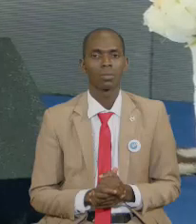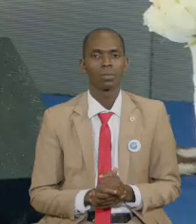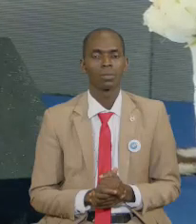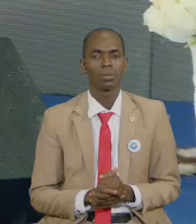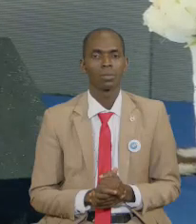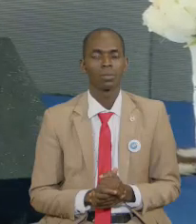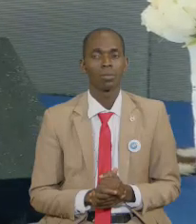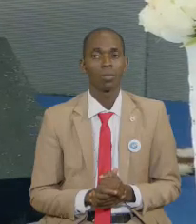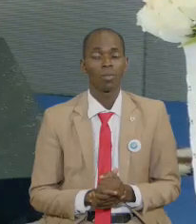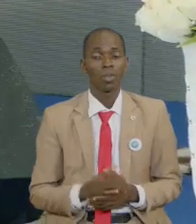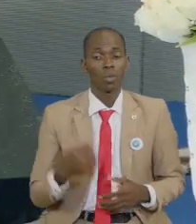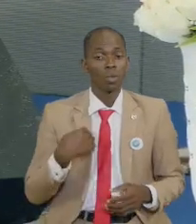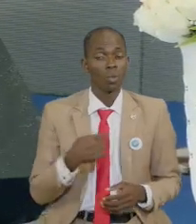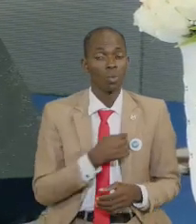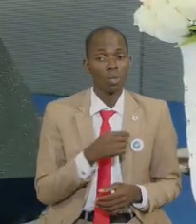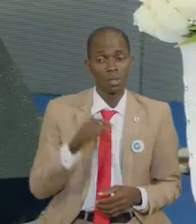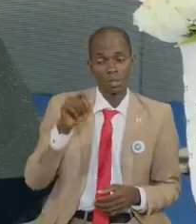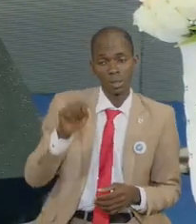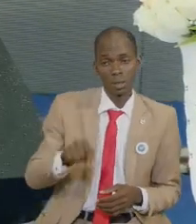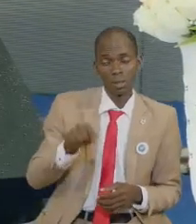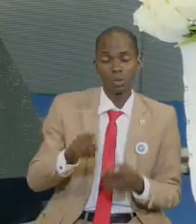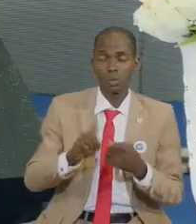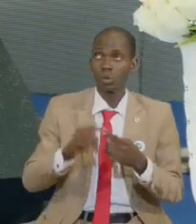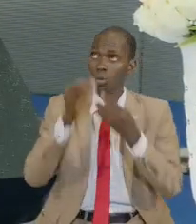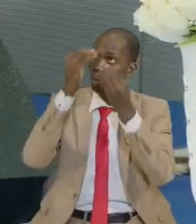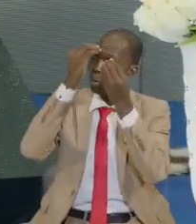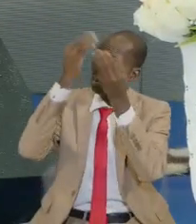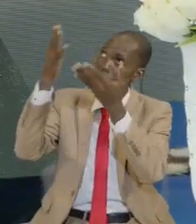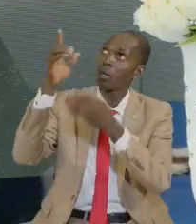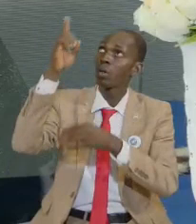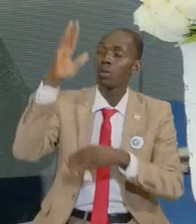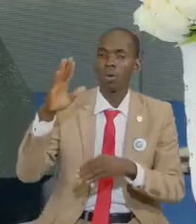We ought to obey God rather than men.